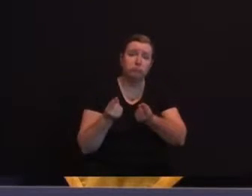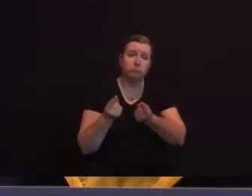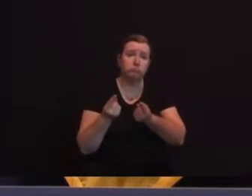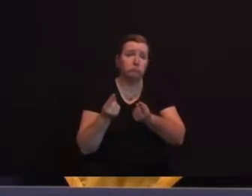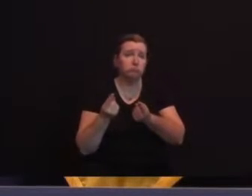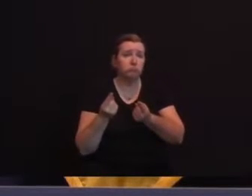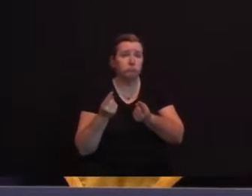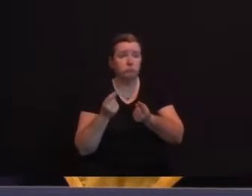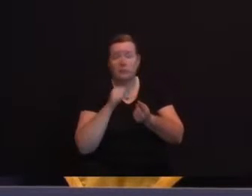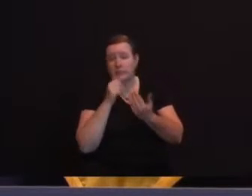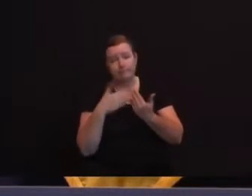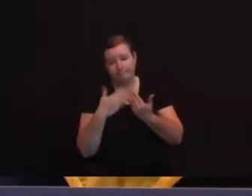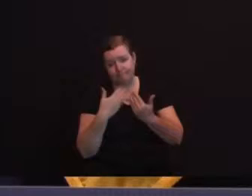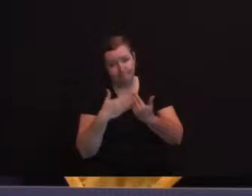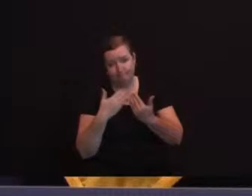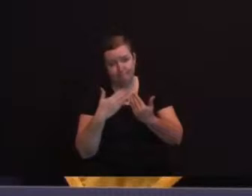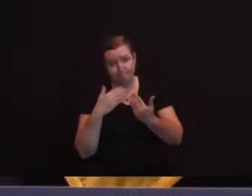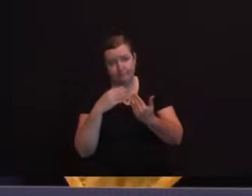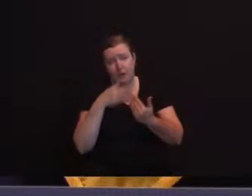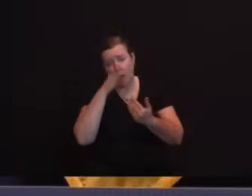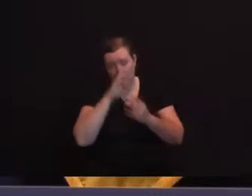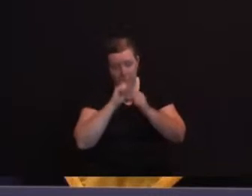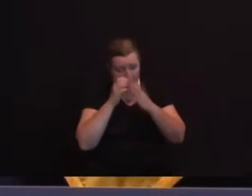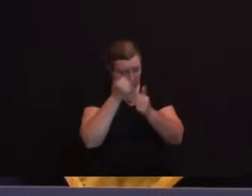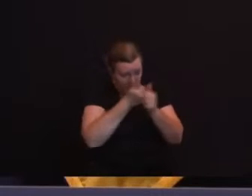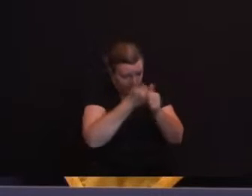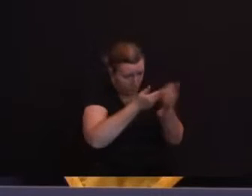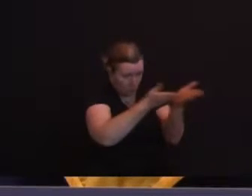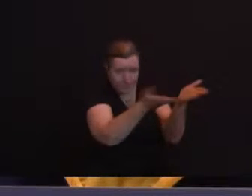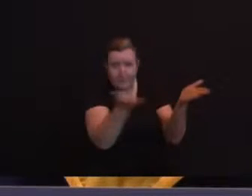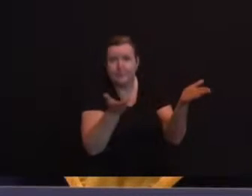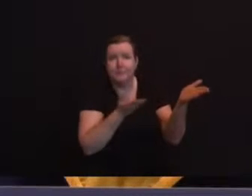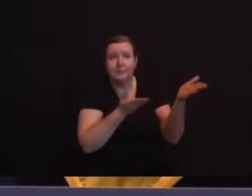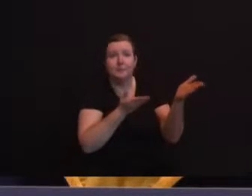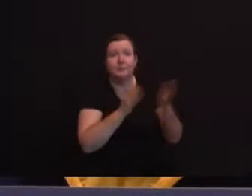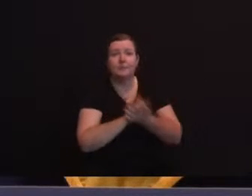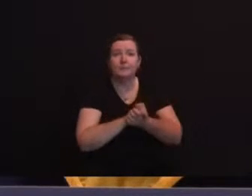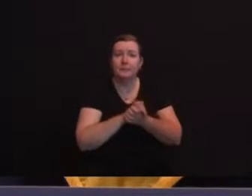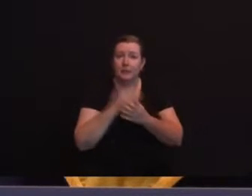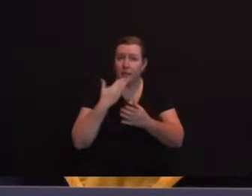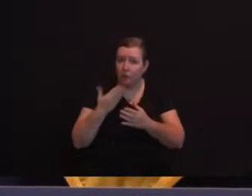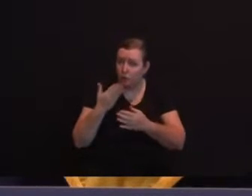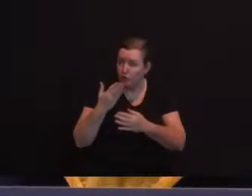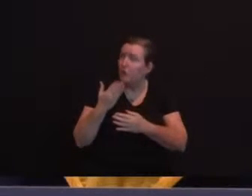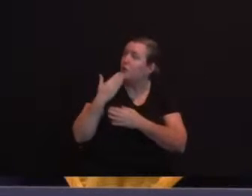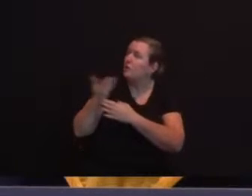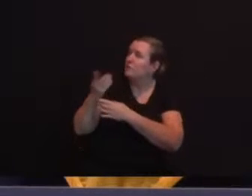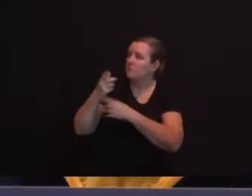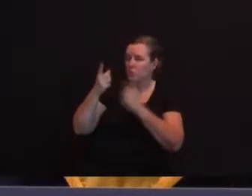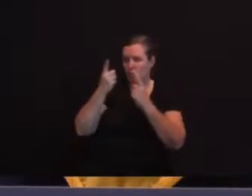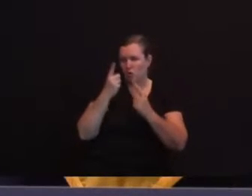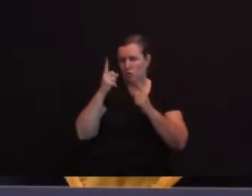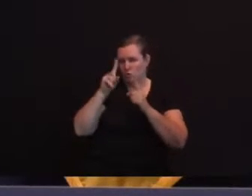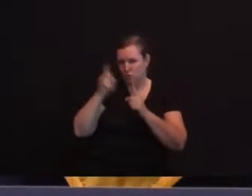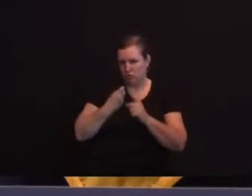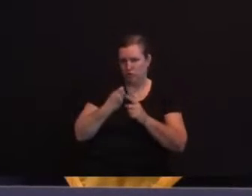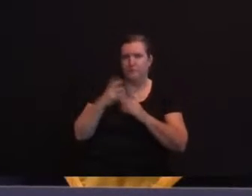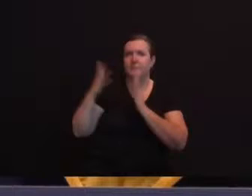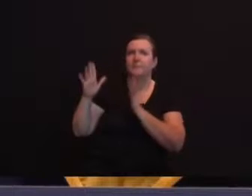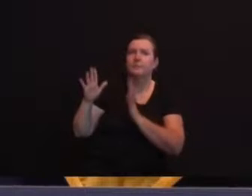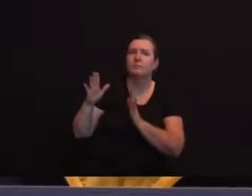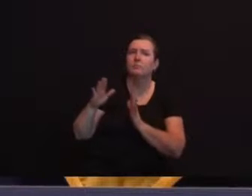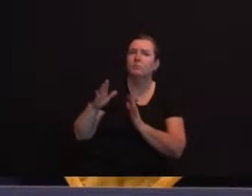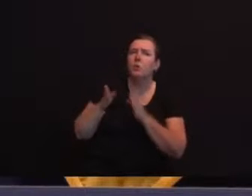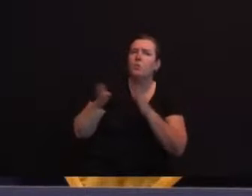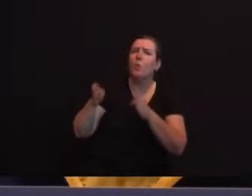God bless each and every one of them. Sir, good afternoon. Afternoon, Governor. Your roadback recovery plan included a phased